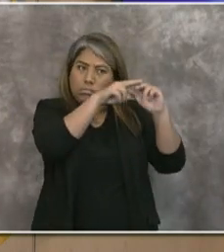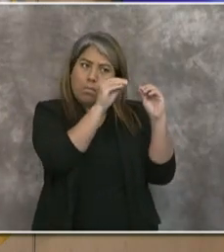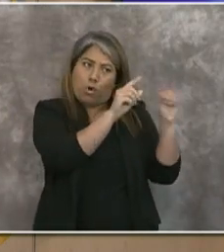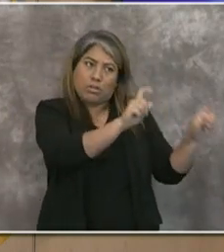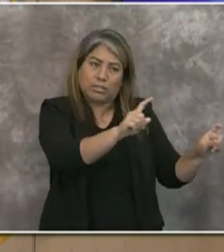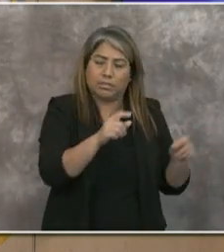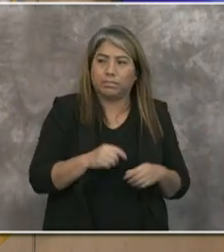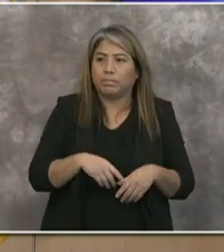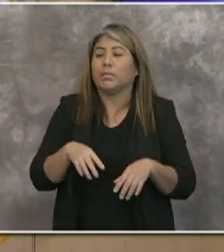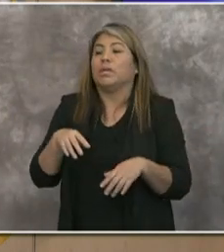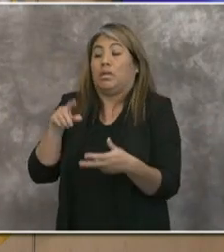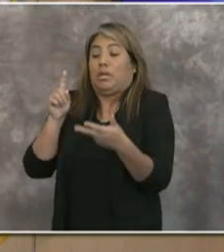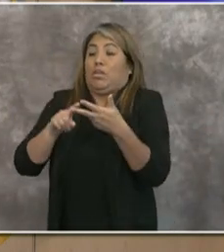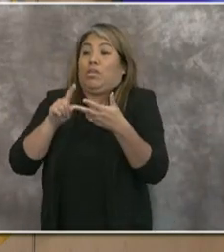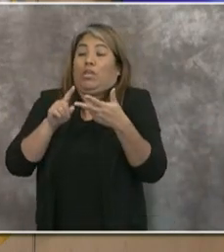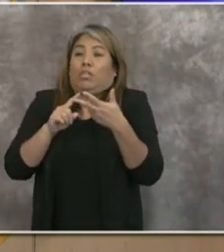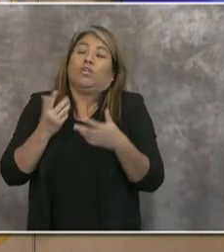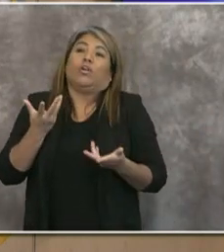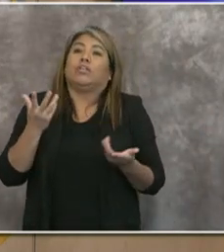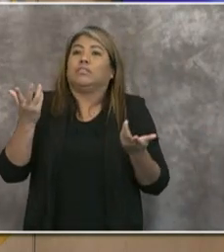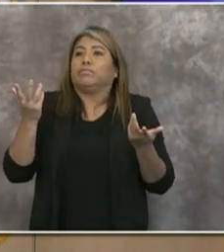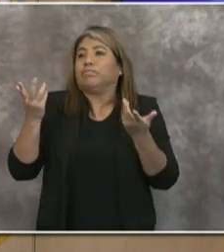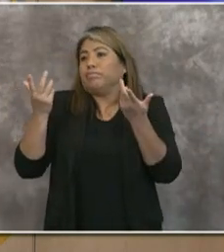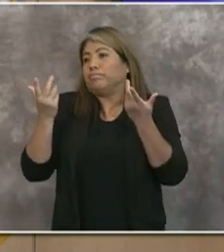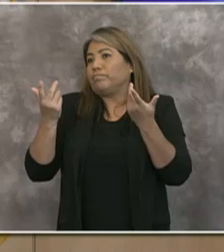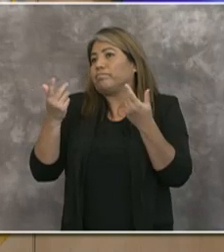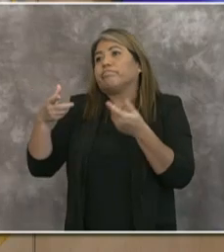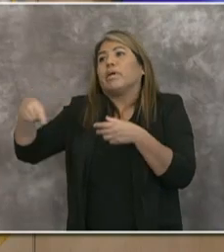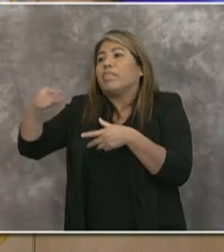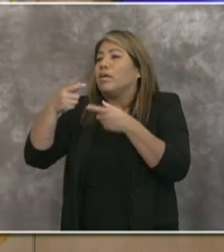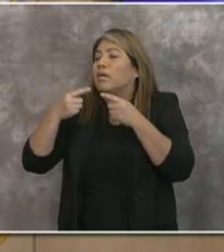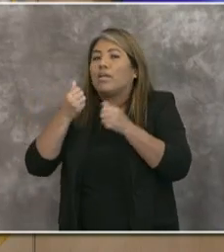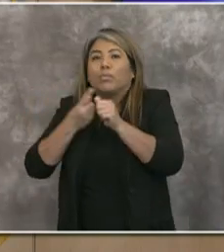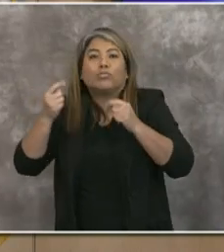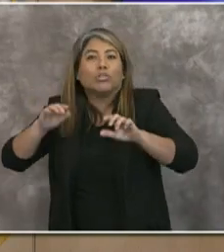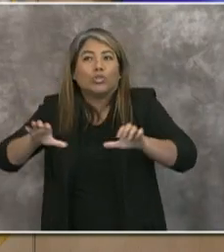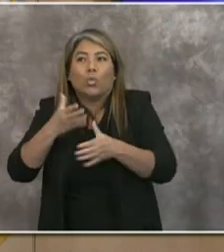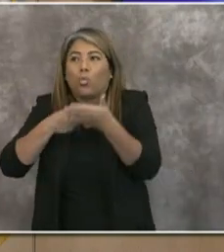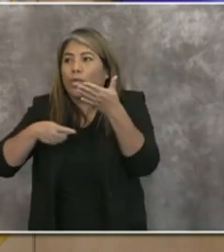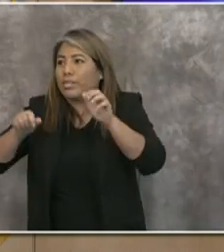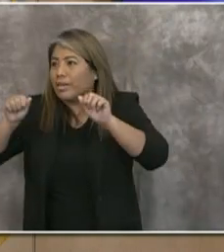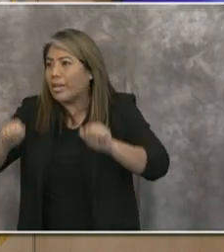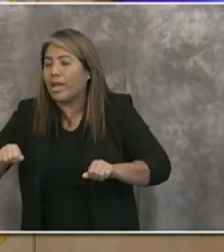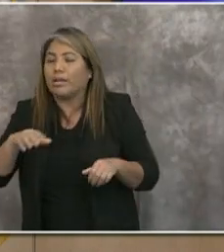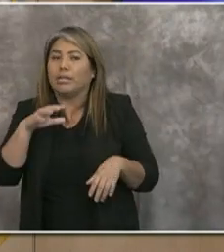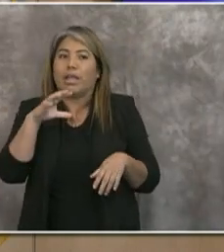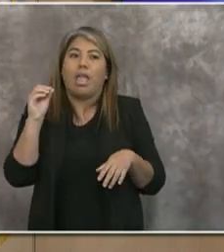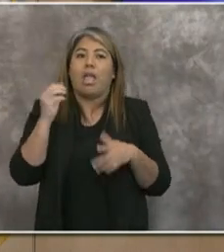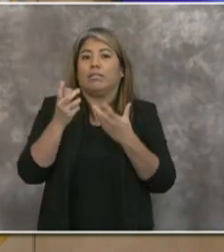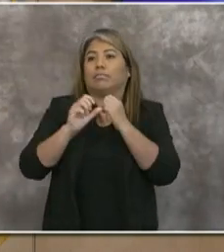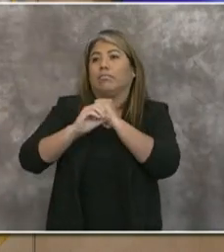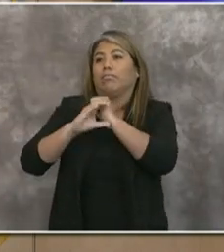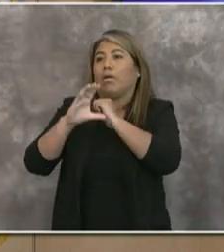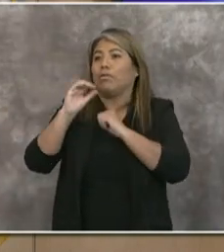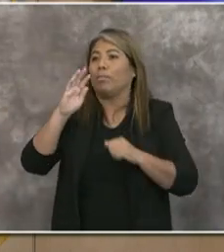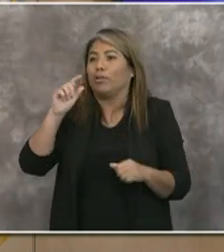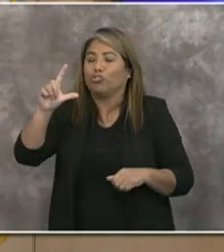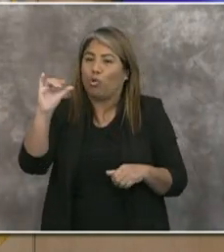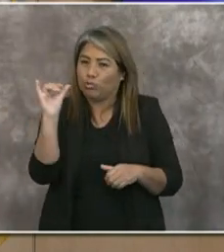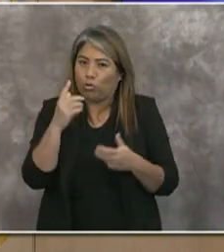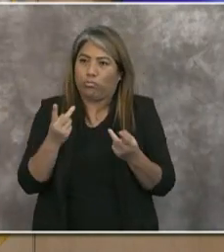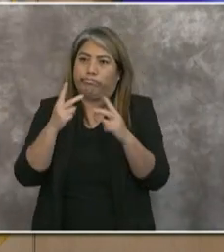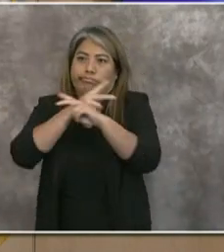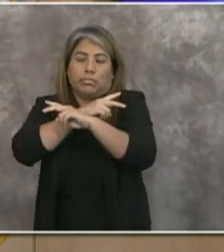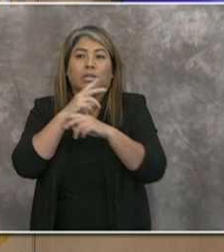third bucket is our commercial labs, which continue to do what they can. And the state resource is kind of a new one that is layered on top of it. We think that it has